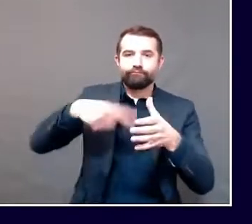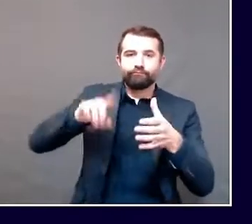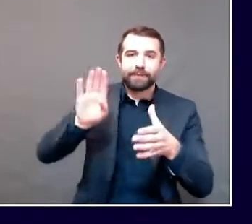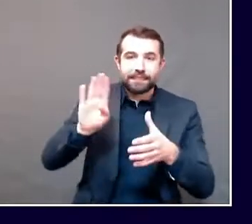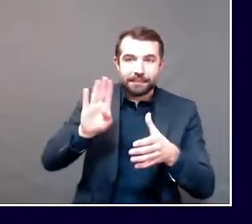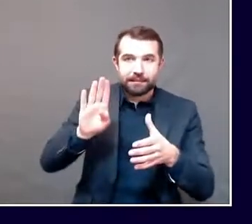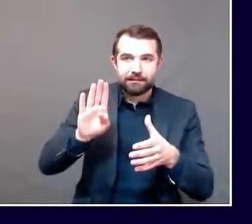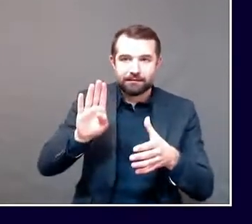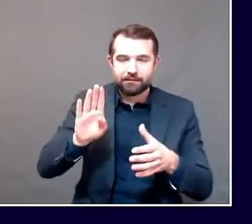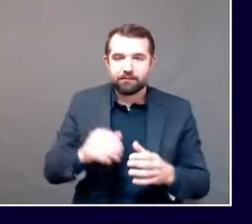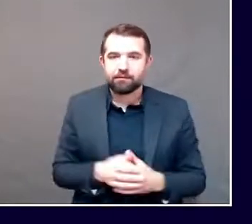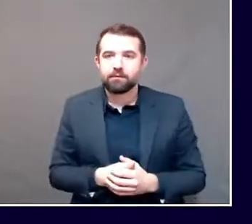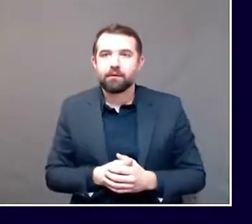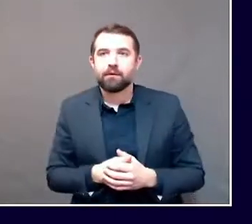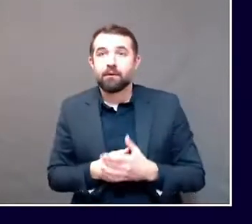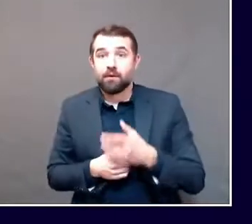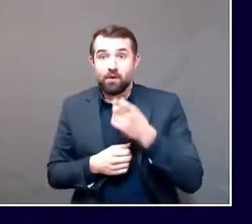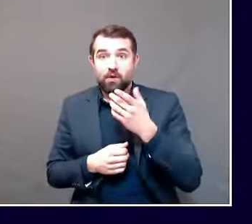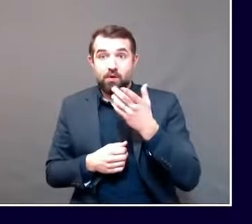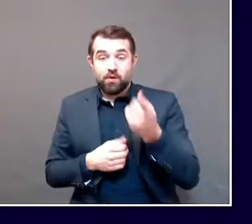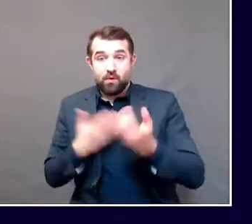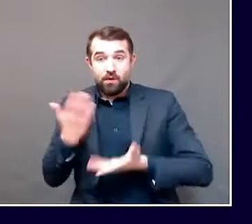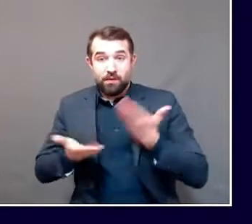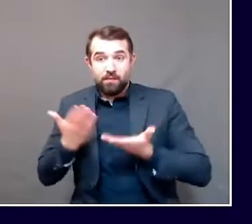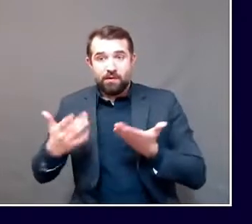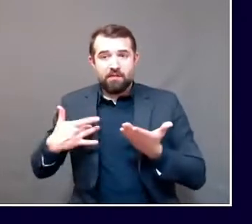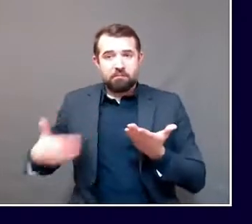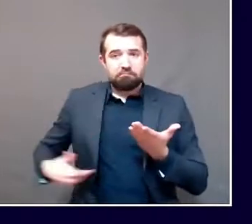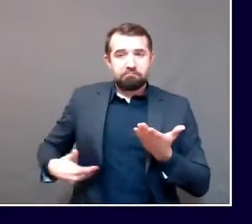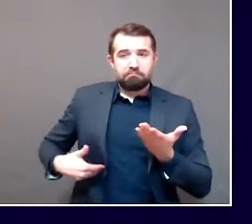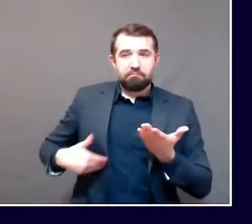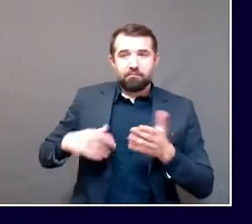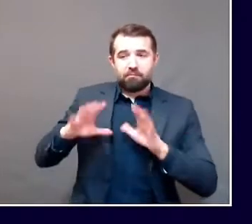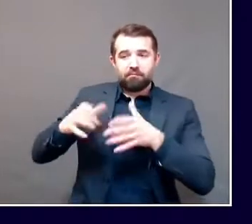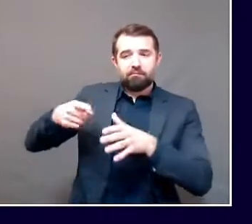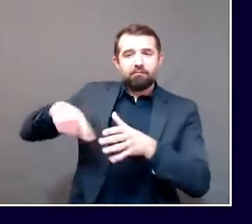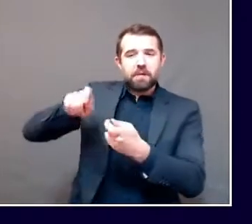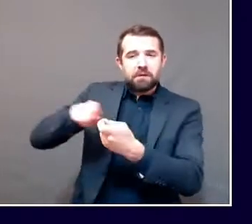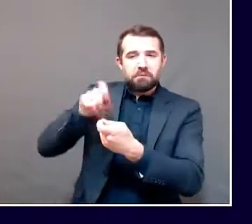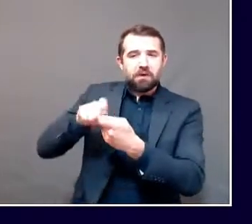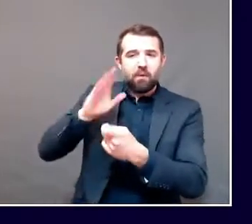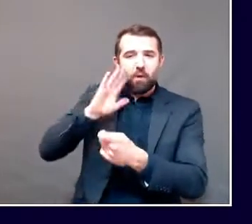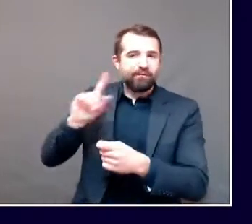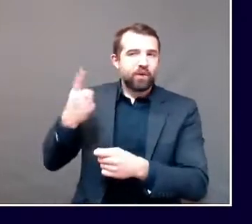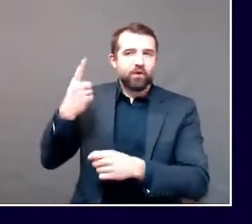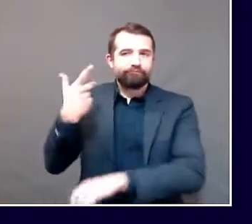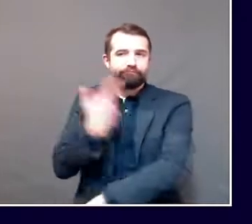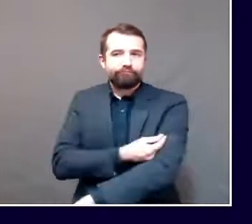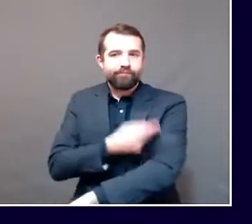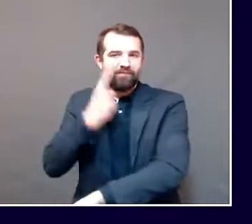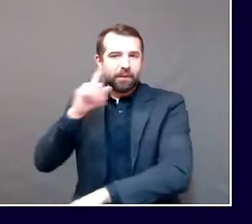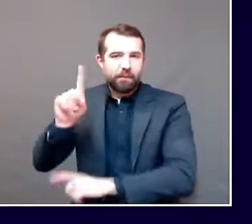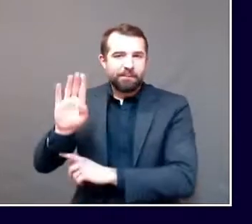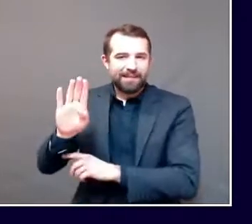certain groups that might be the very first few thousand or so, absolute highest